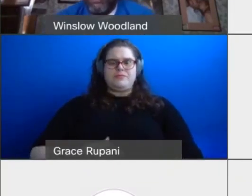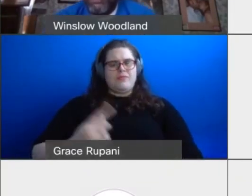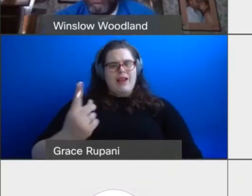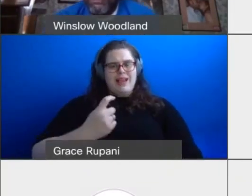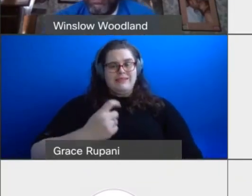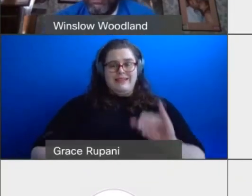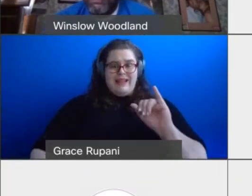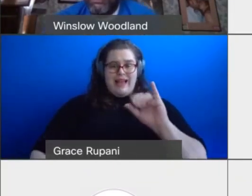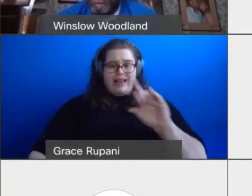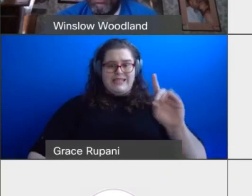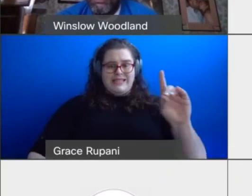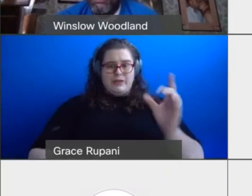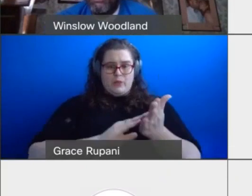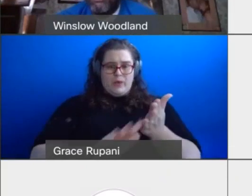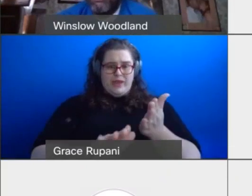Nesbitt.